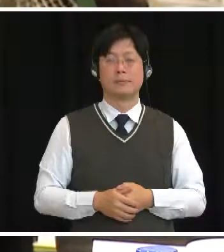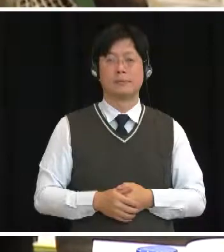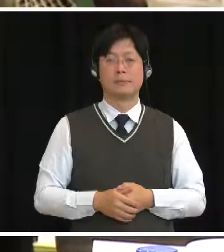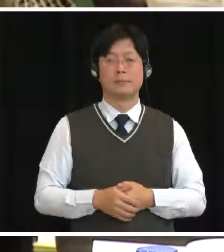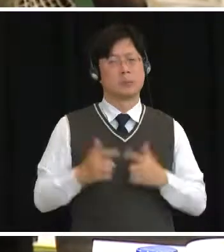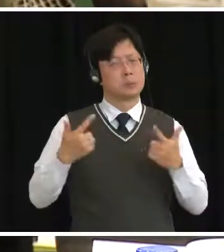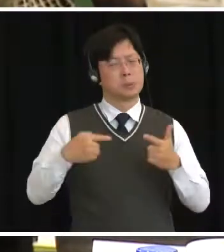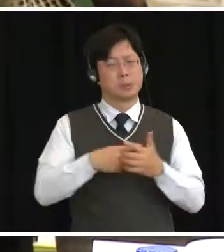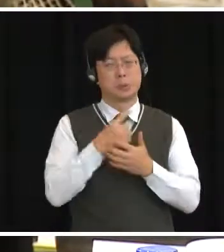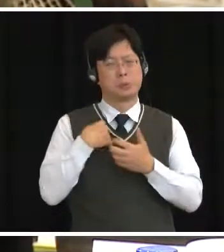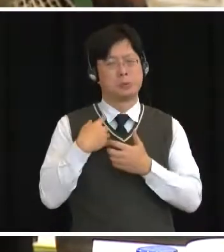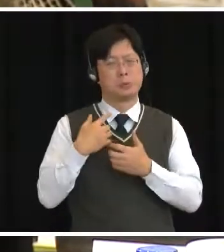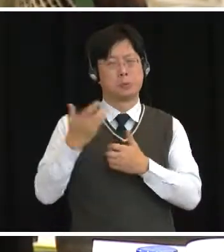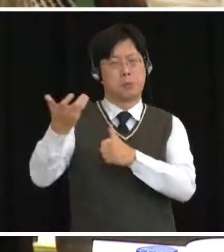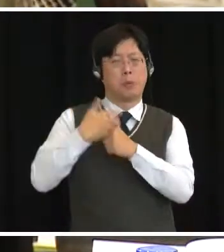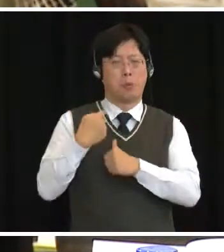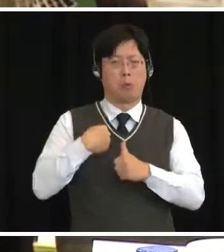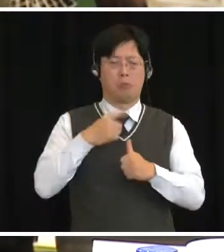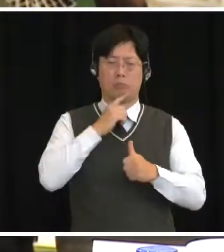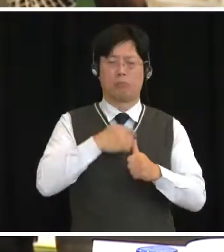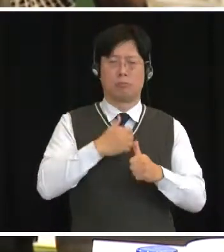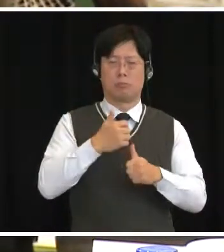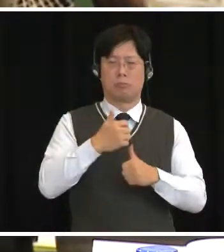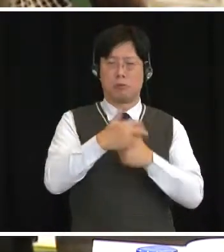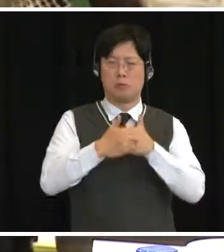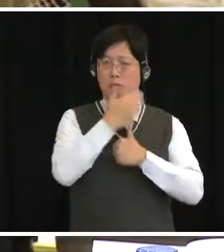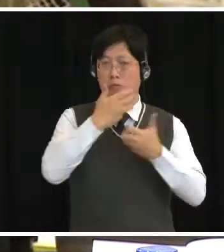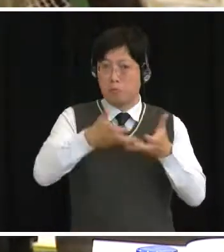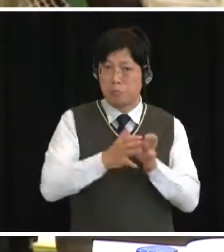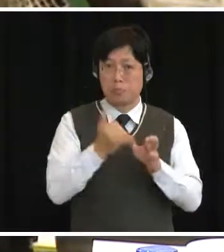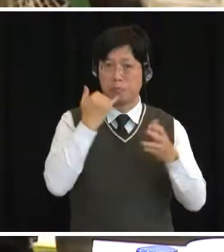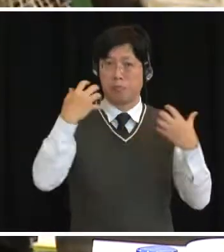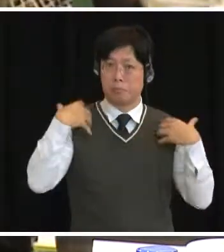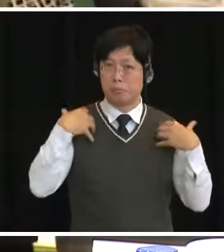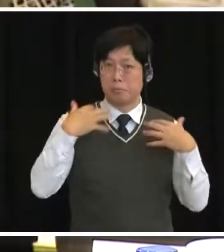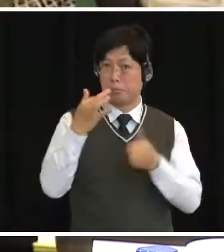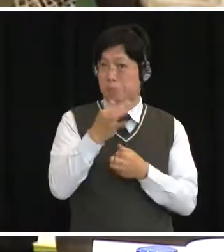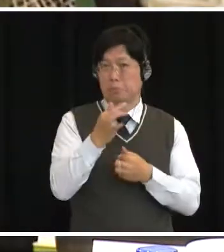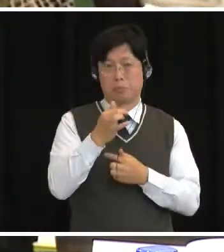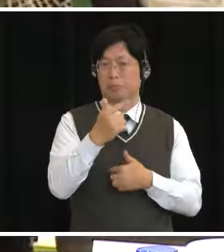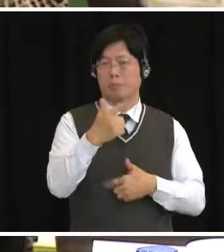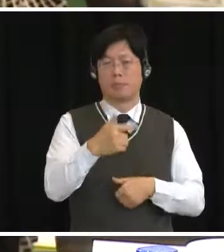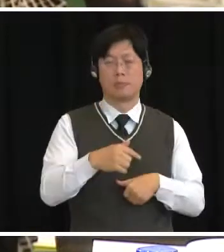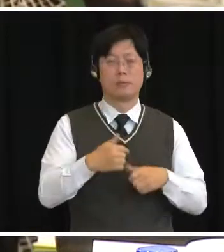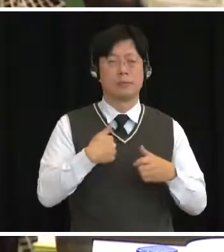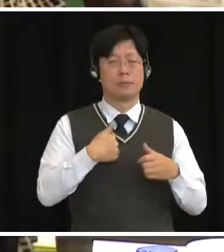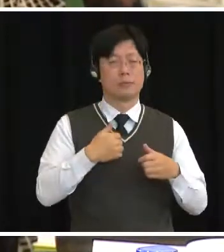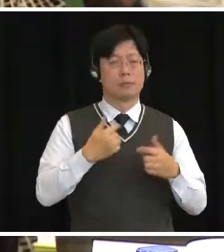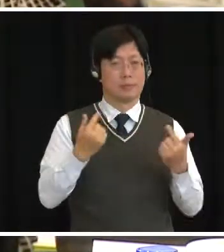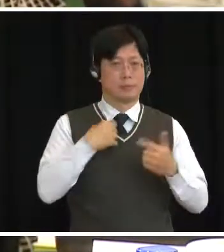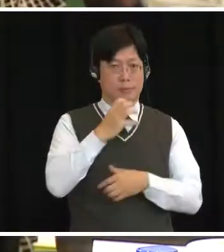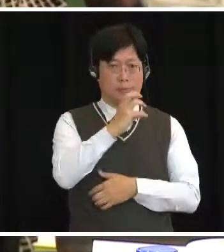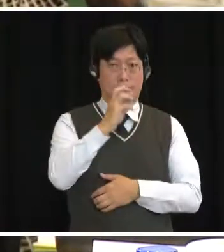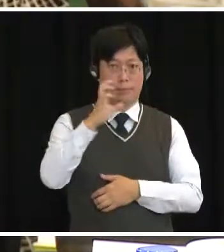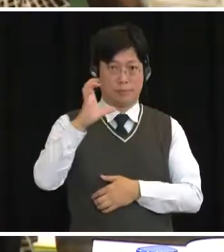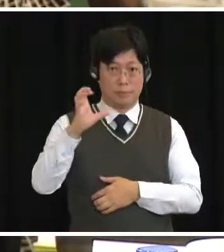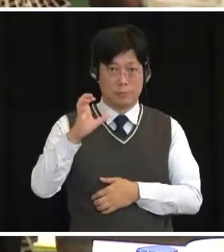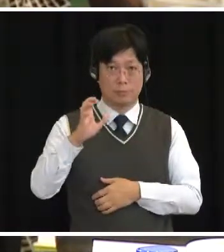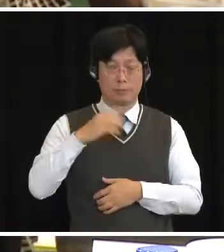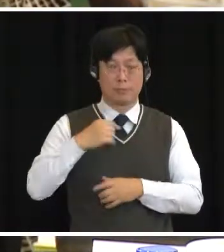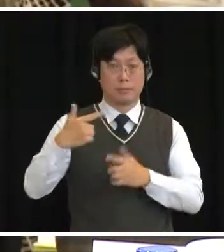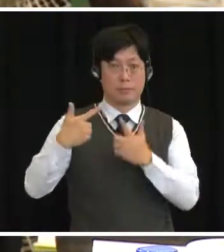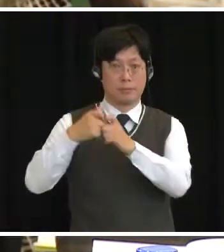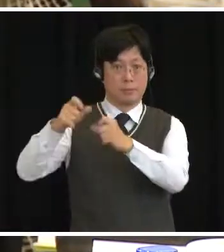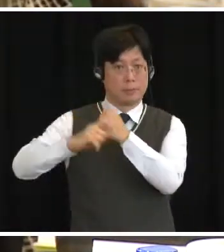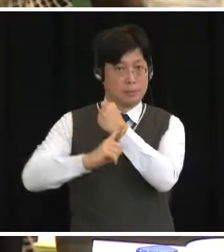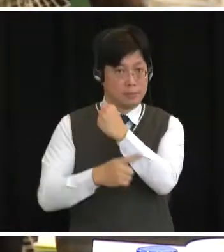Regarding training and education, this has to be relied upon more than the Ministry of Health and Welfare.